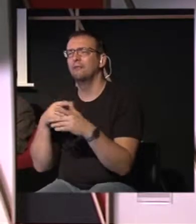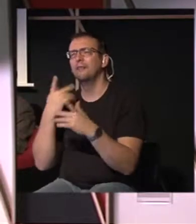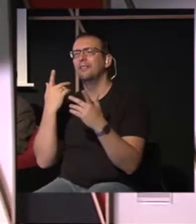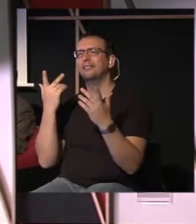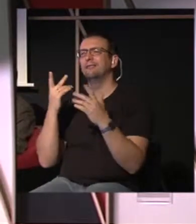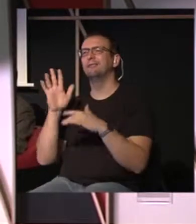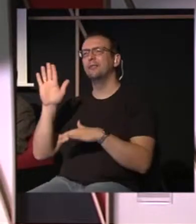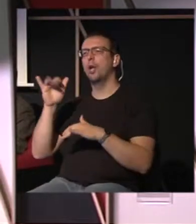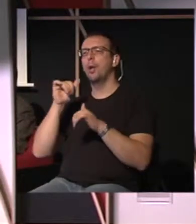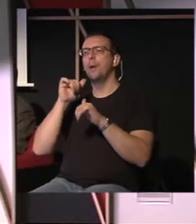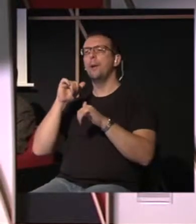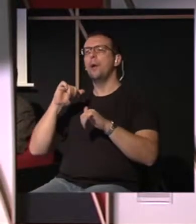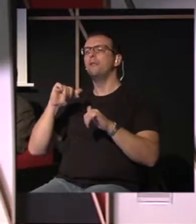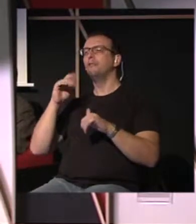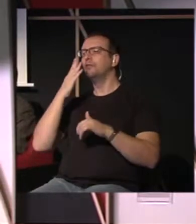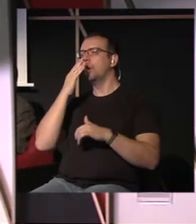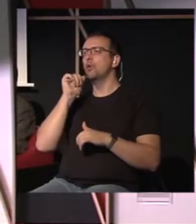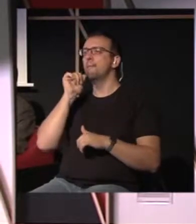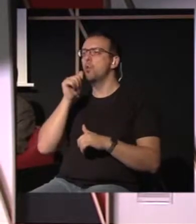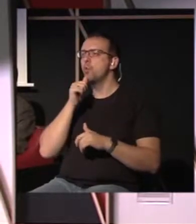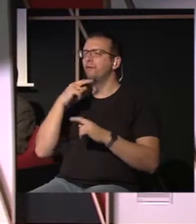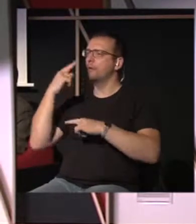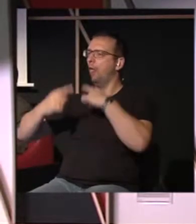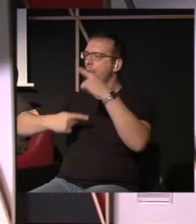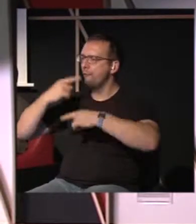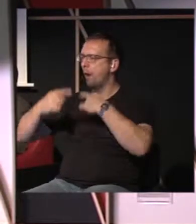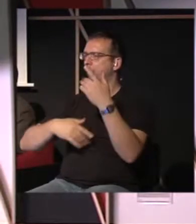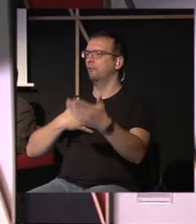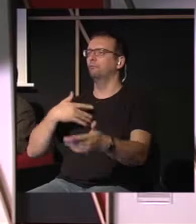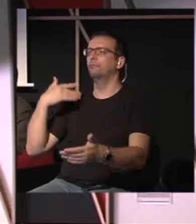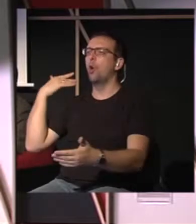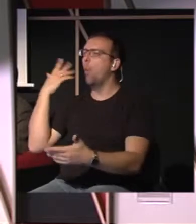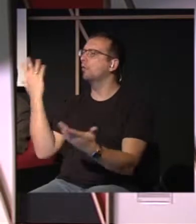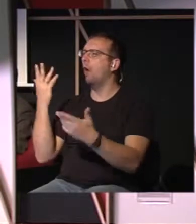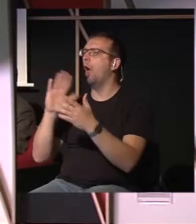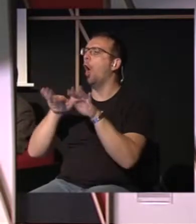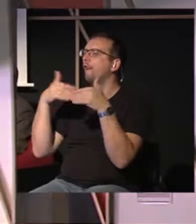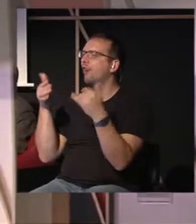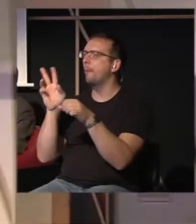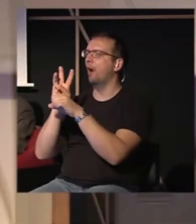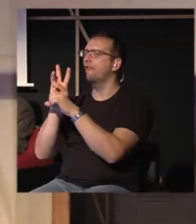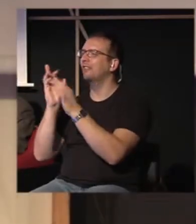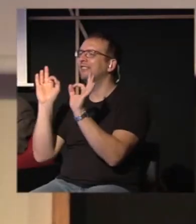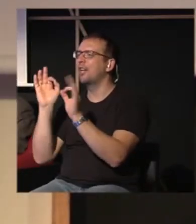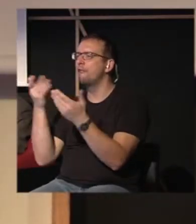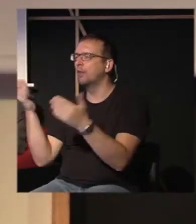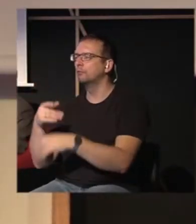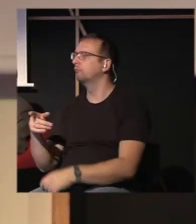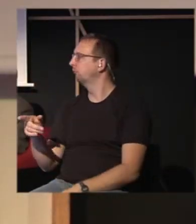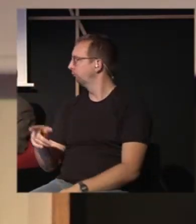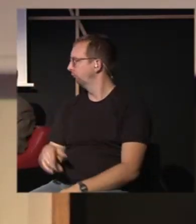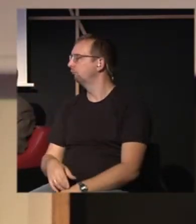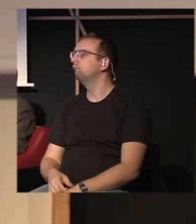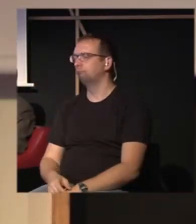I can. I was 15 years working as a civil servant prior to joining Cafe, and then